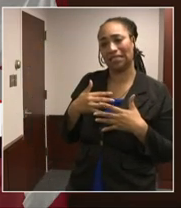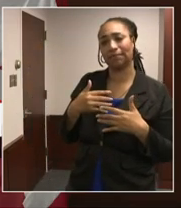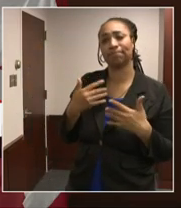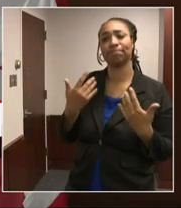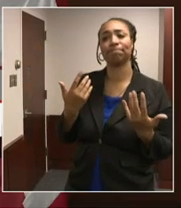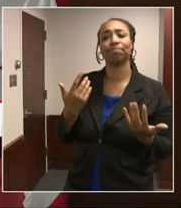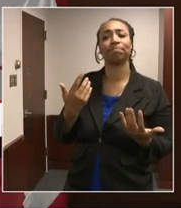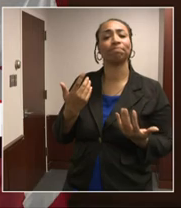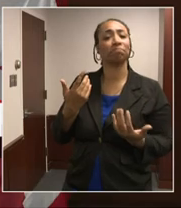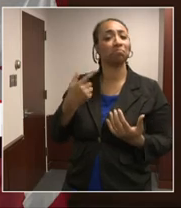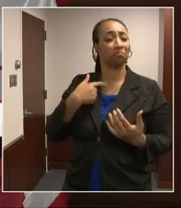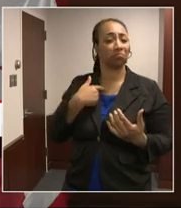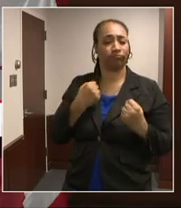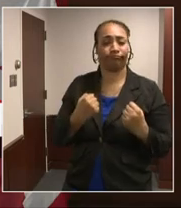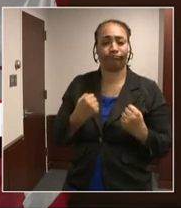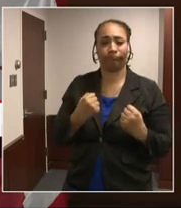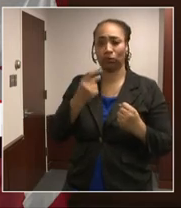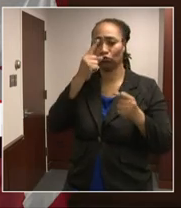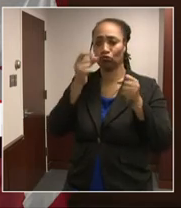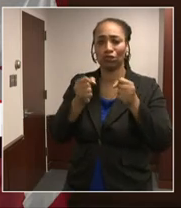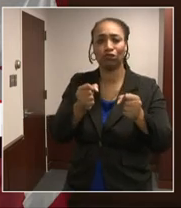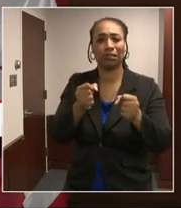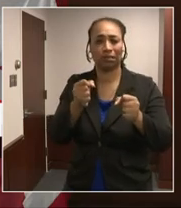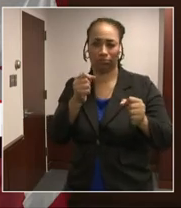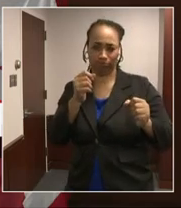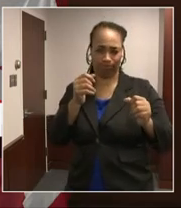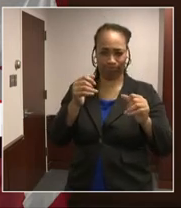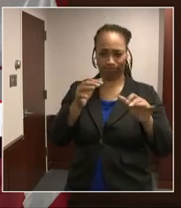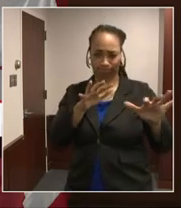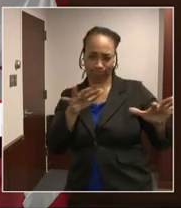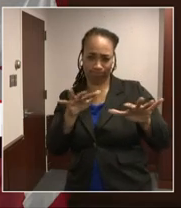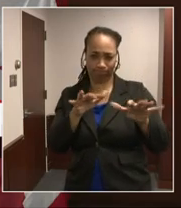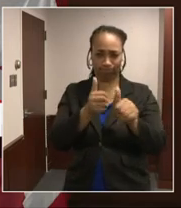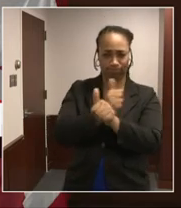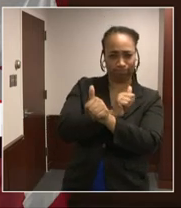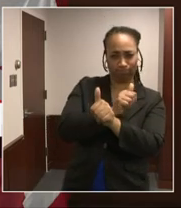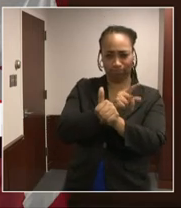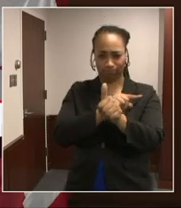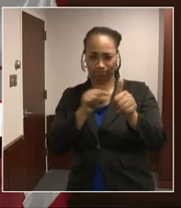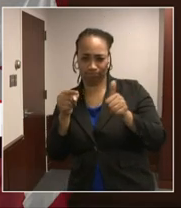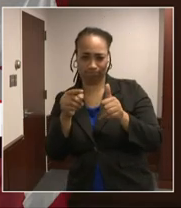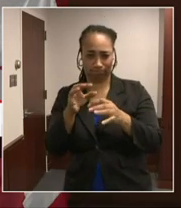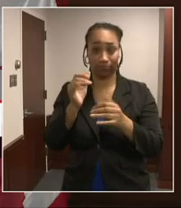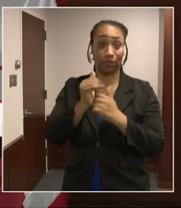be. And I think that's why D.C. residents elected me.